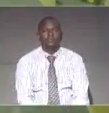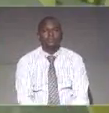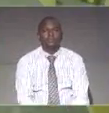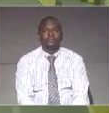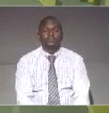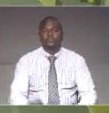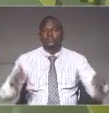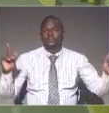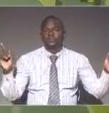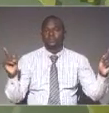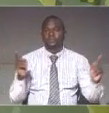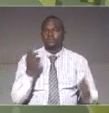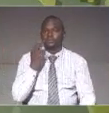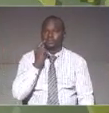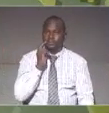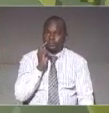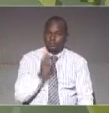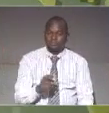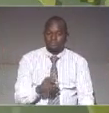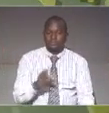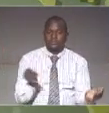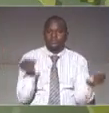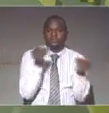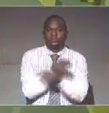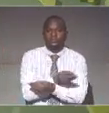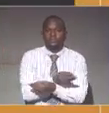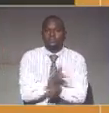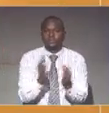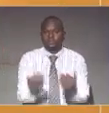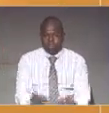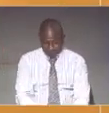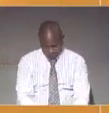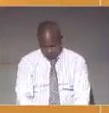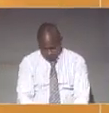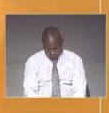And with that, let's take a look at the Forex exchange rate.